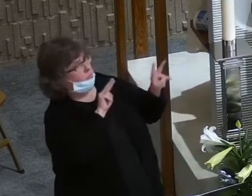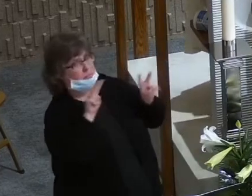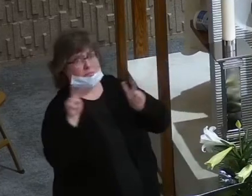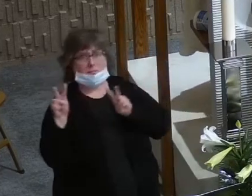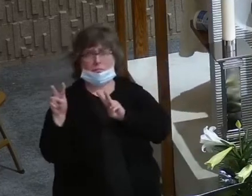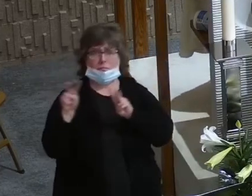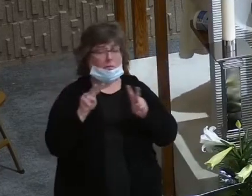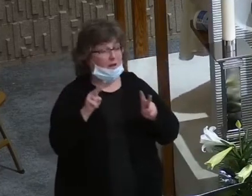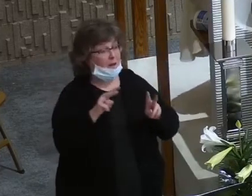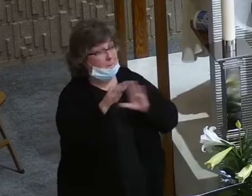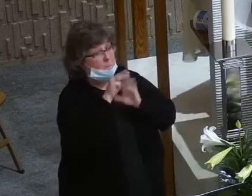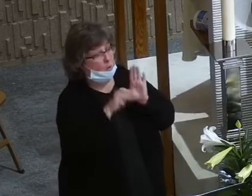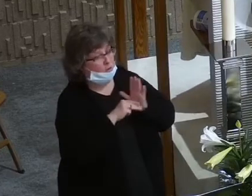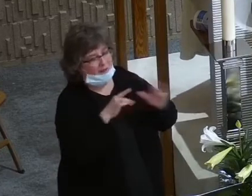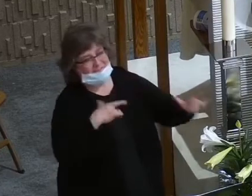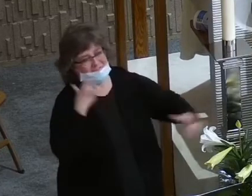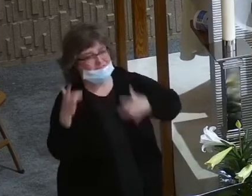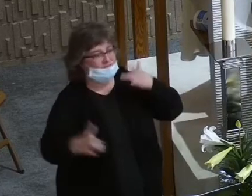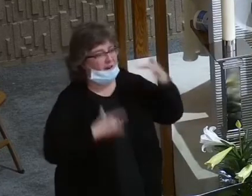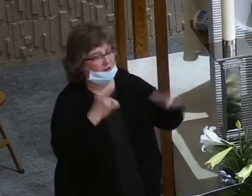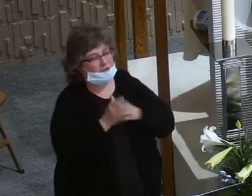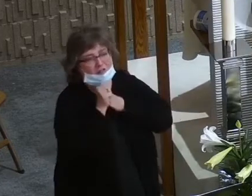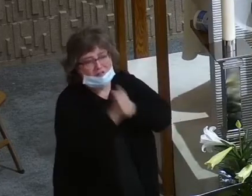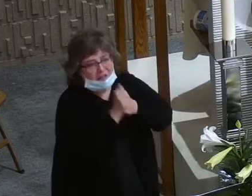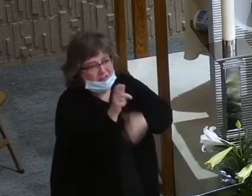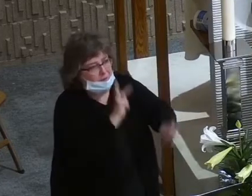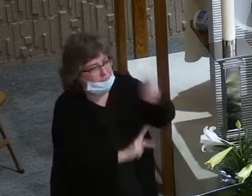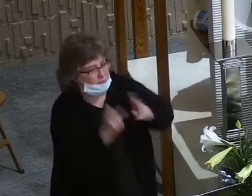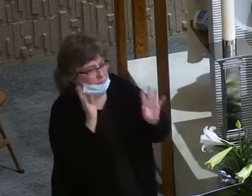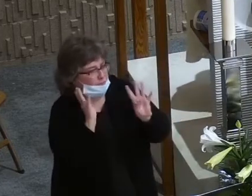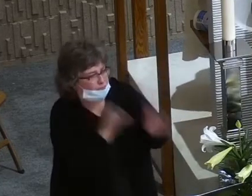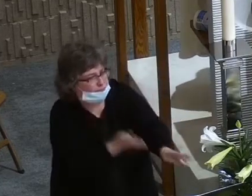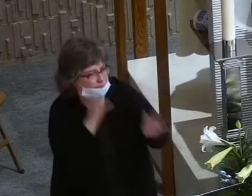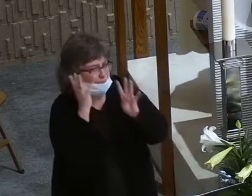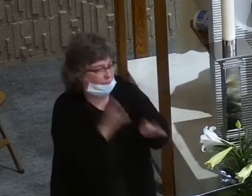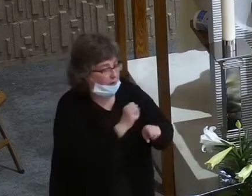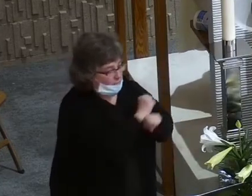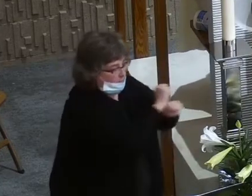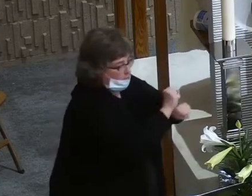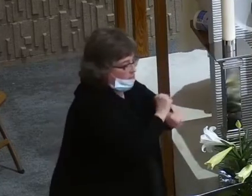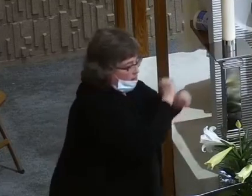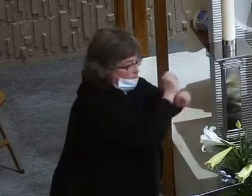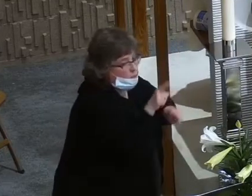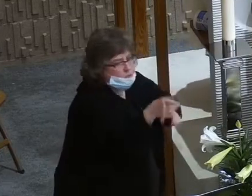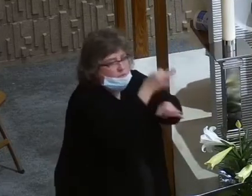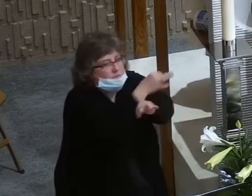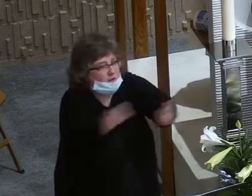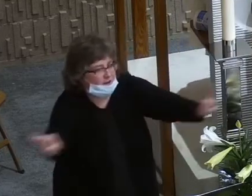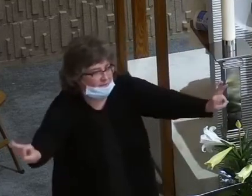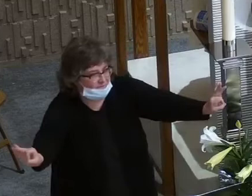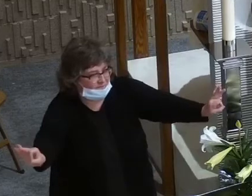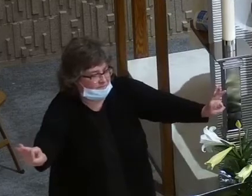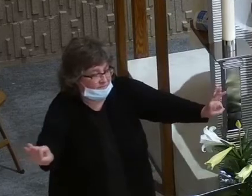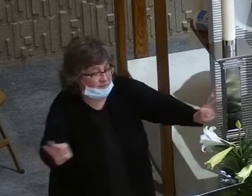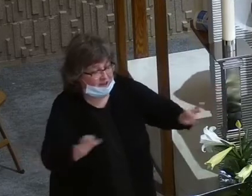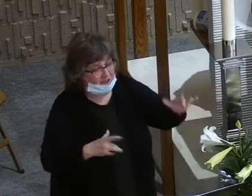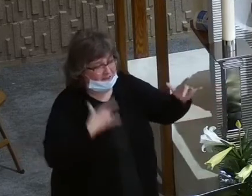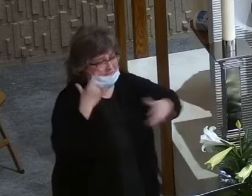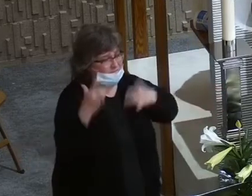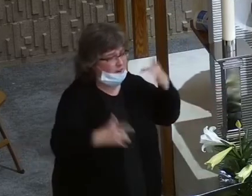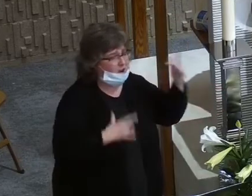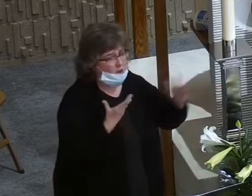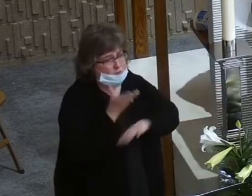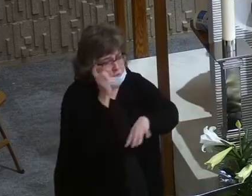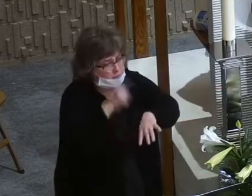fire as he led the Israelite people from slavery in Egypt to freedom. He was on fire